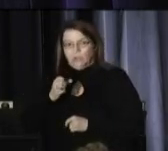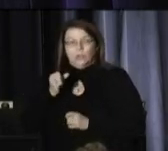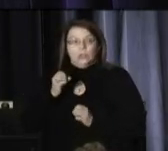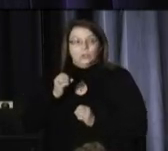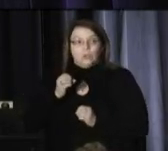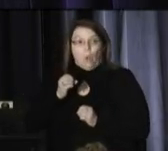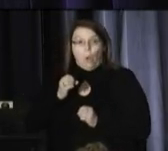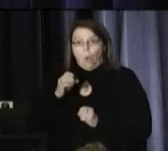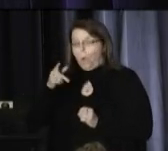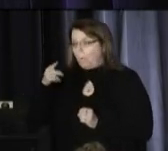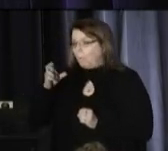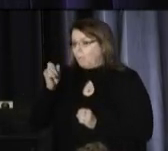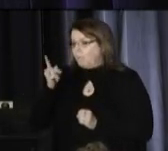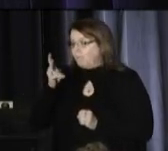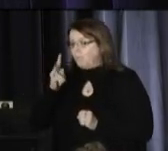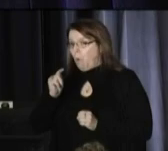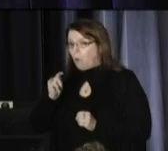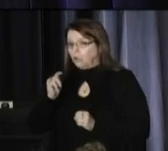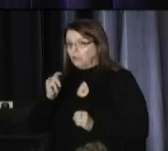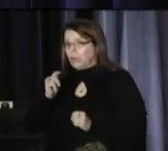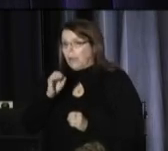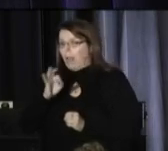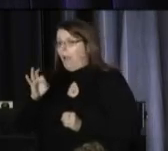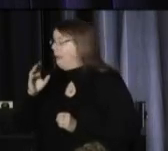Self-portrait of Eve as Cardi B.